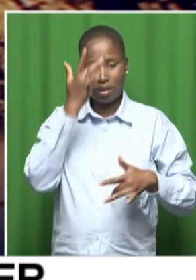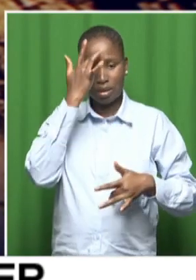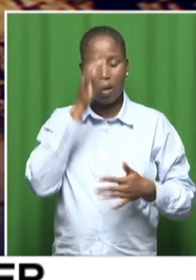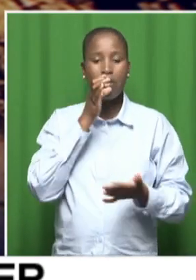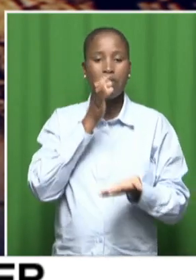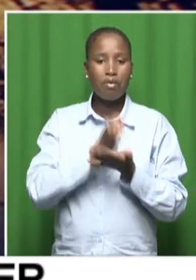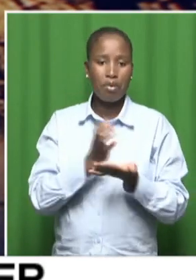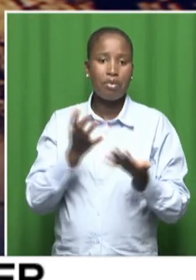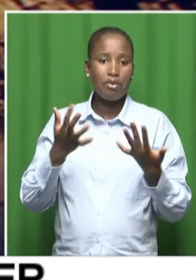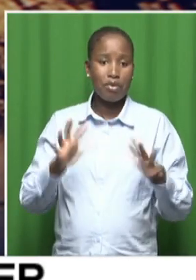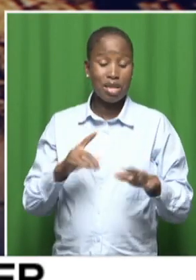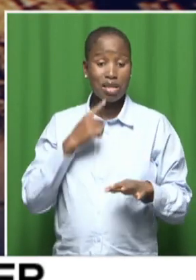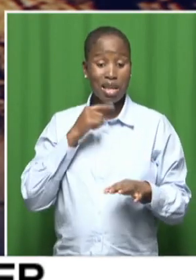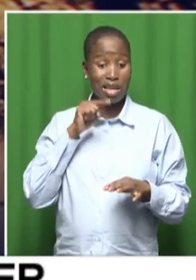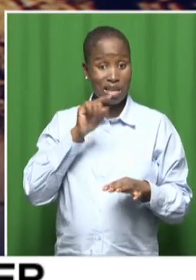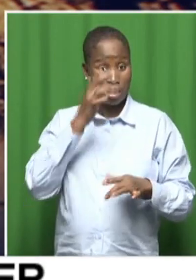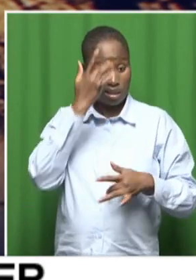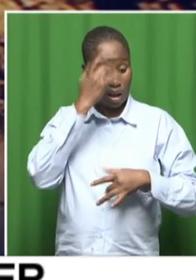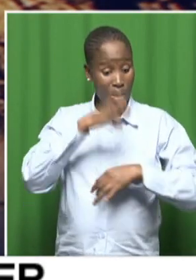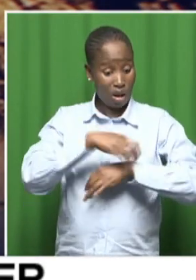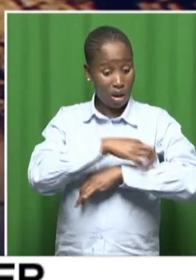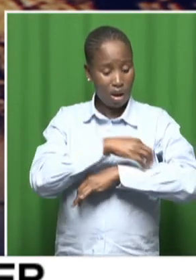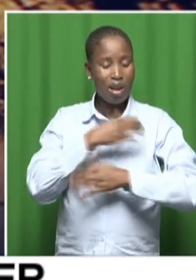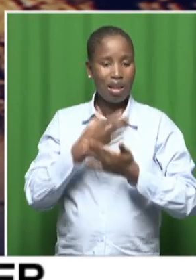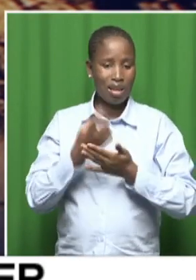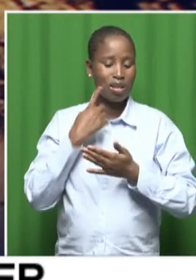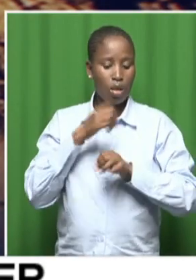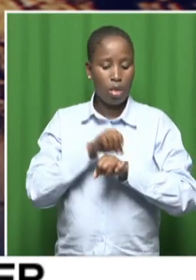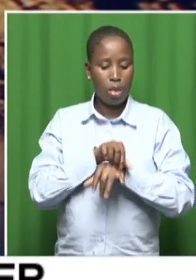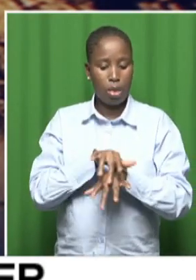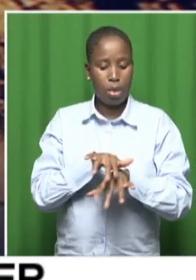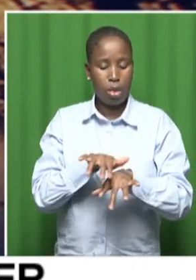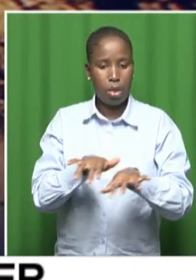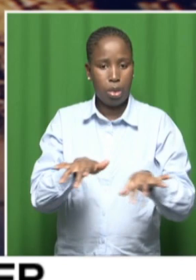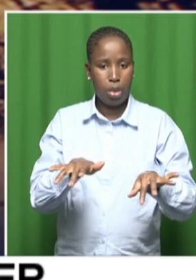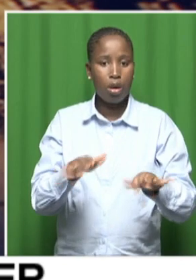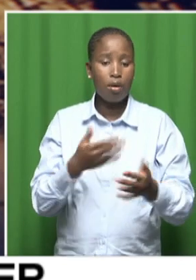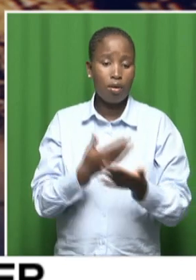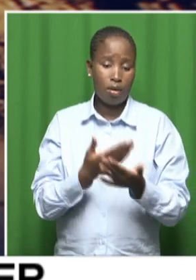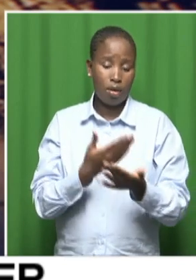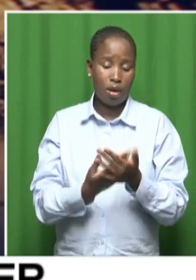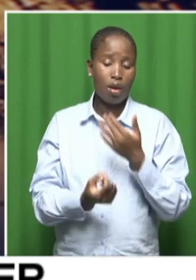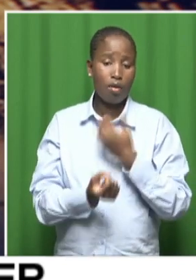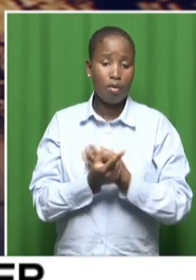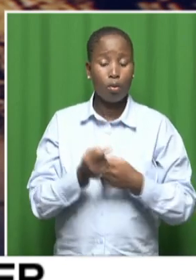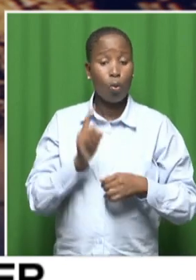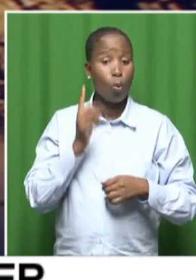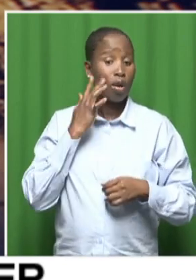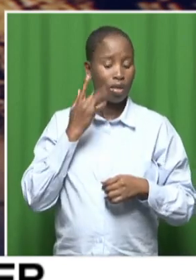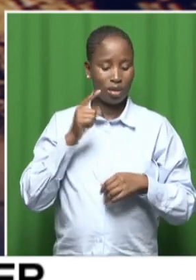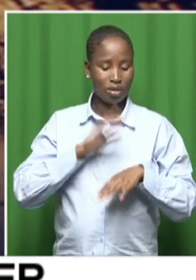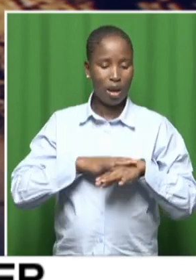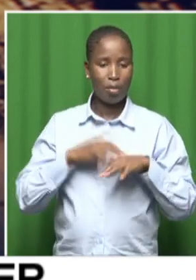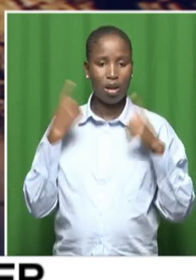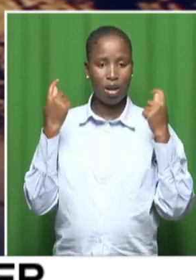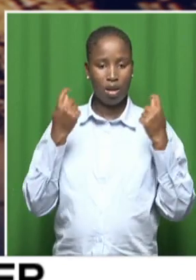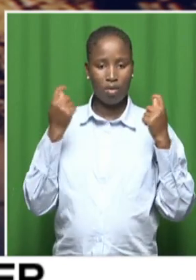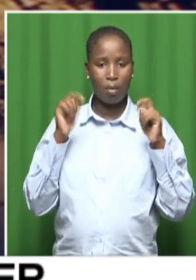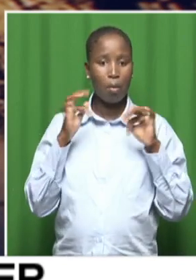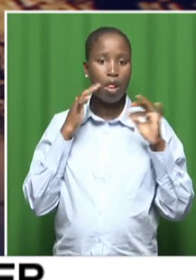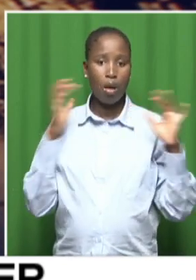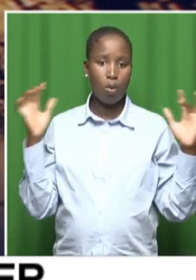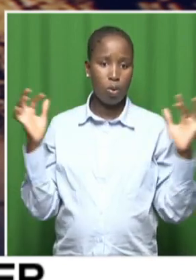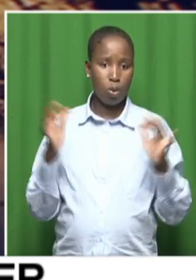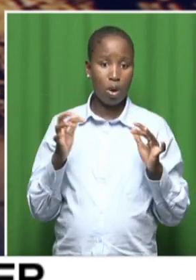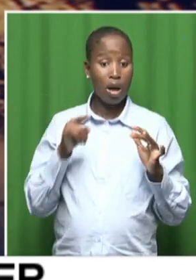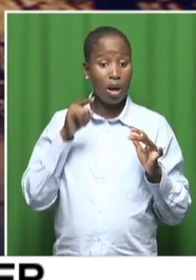further spread is likely with the increased movement of persons during the holiday season. Now, measles is a vaccine-preventable disease, but